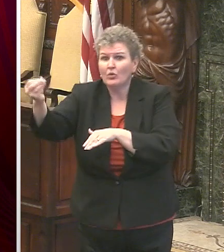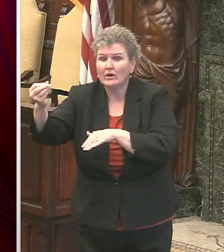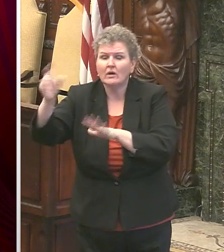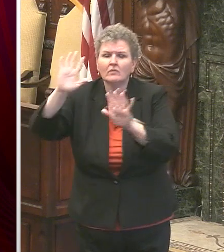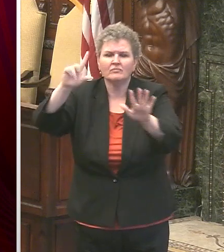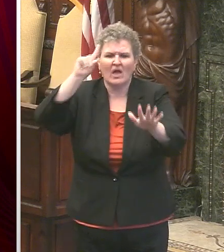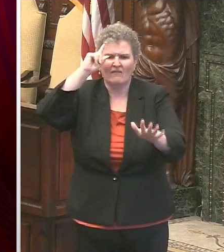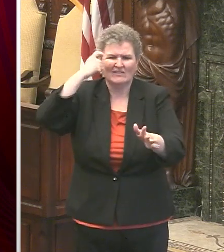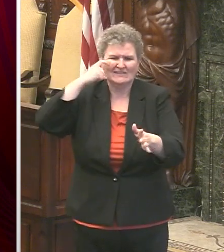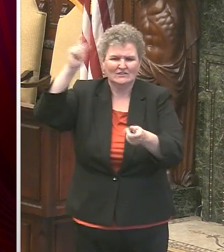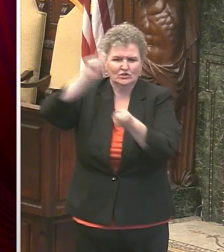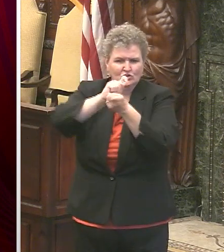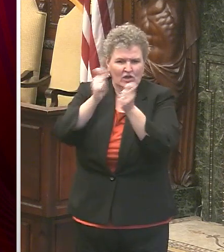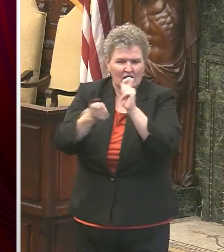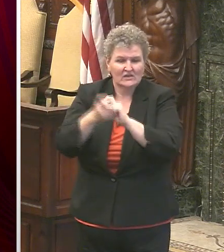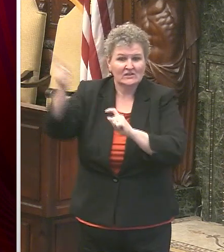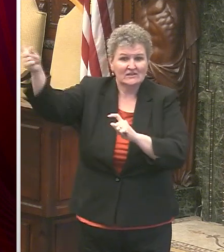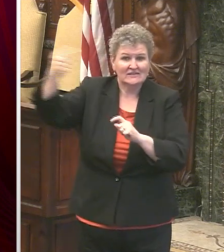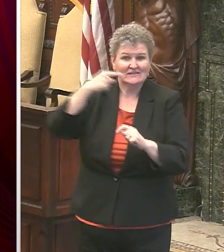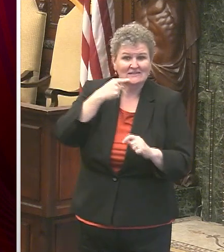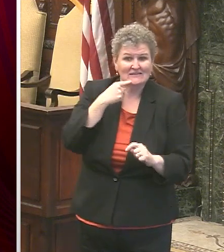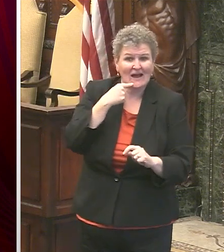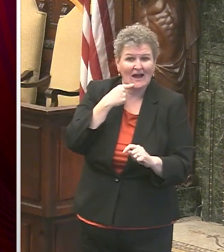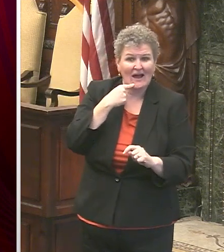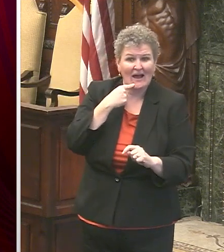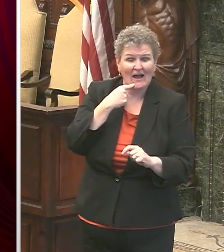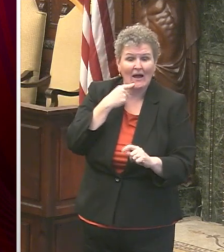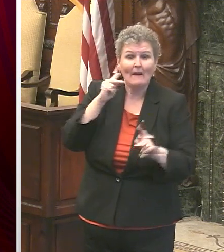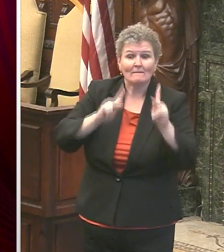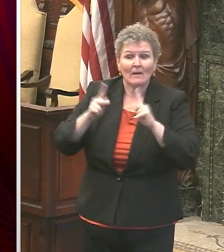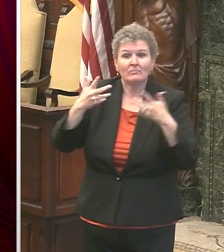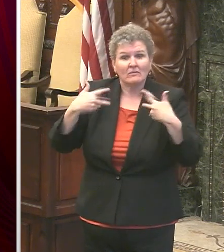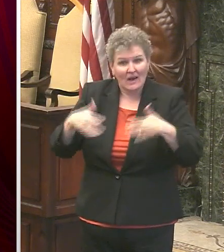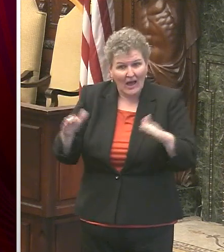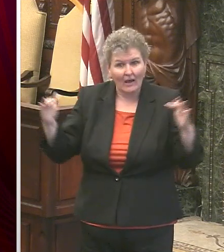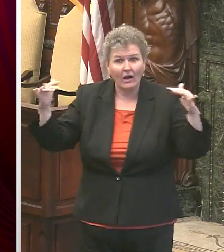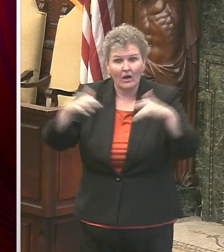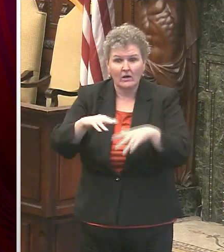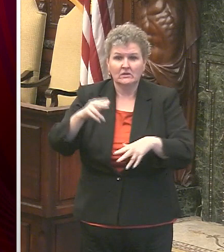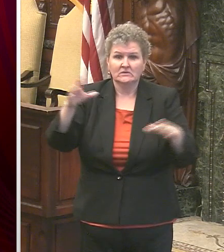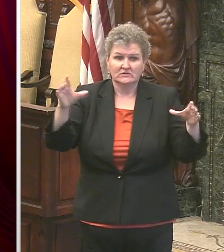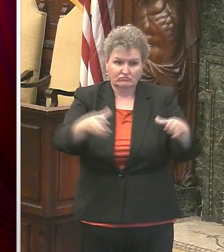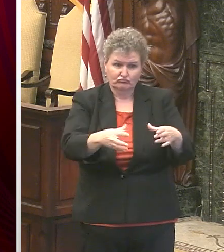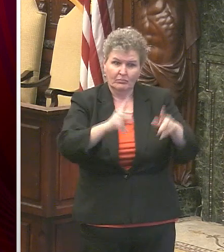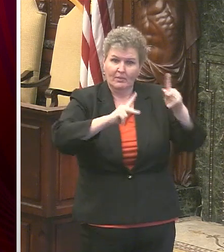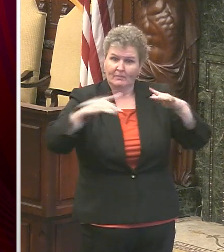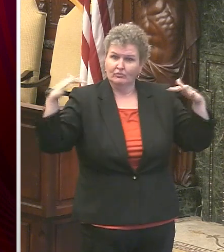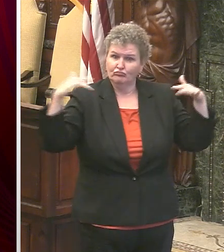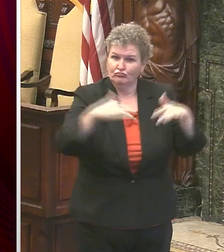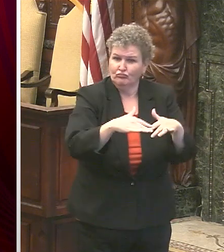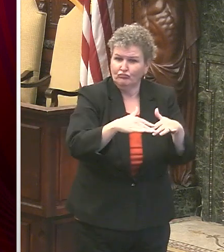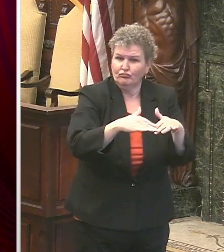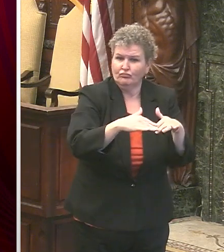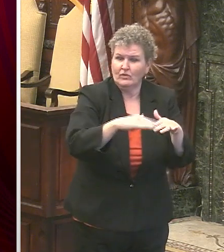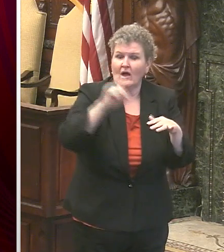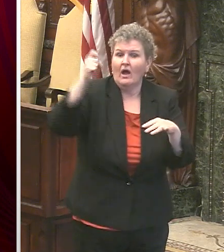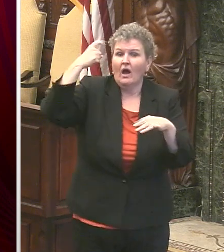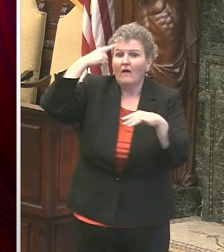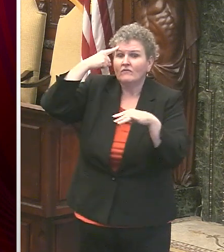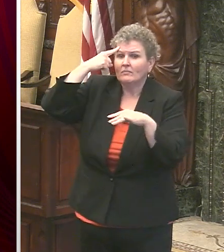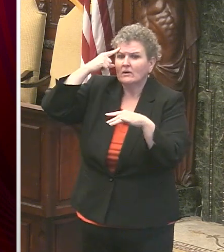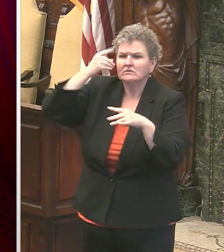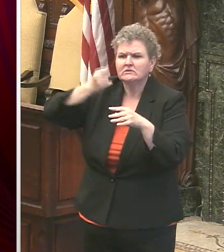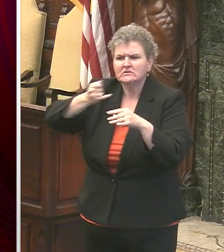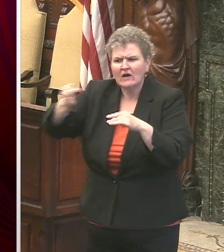base the limit on the number of people allowed on the size of the venue. Indoors, the governor's limits would allow hundreds of people, or in